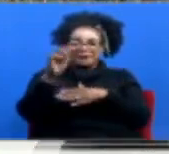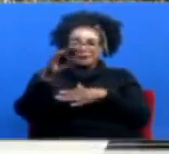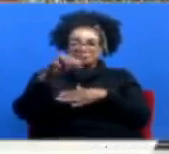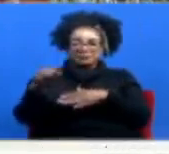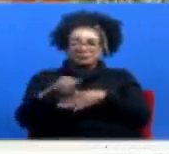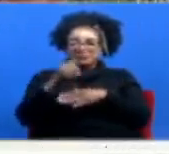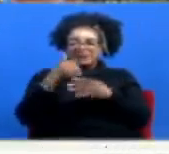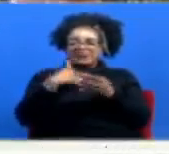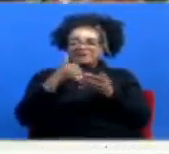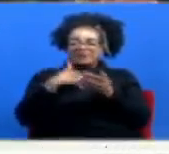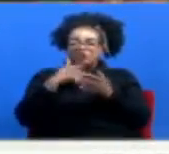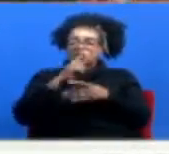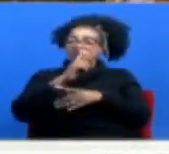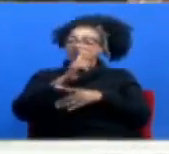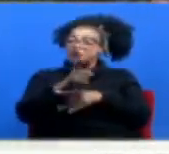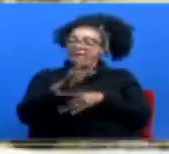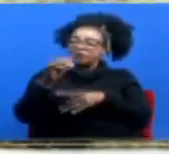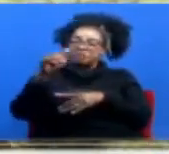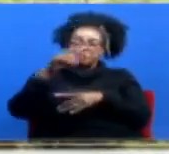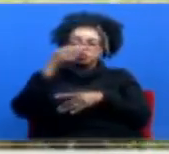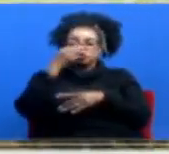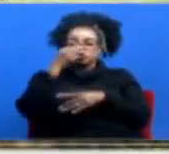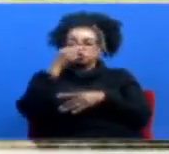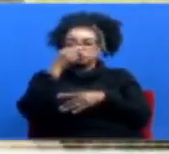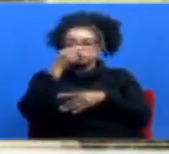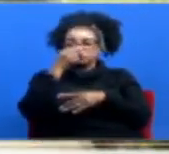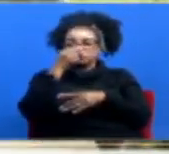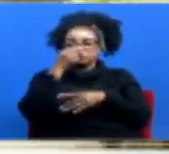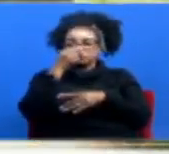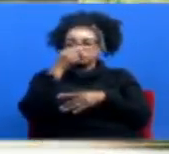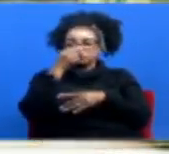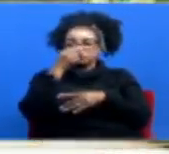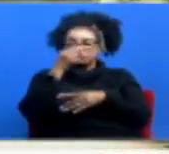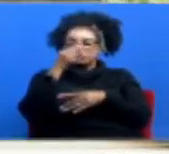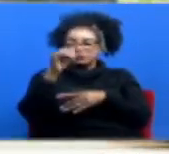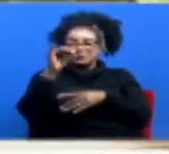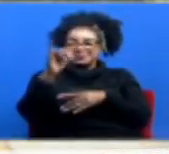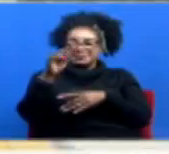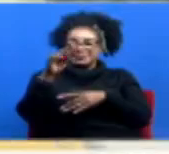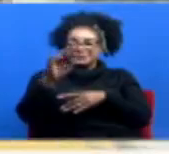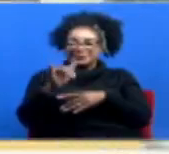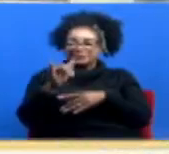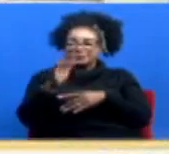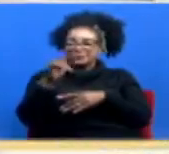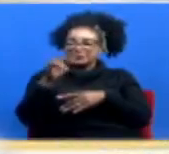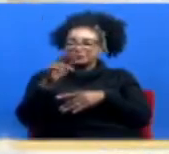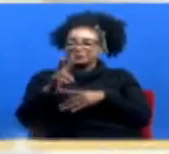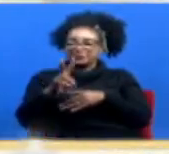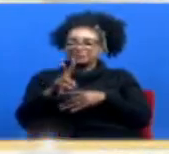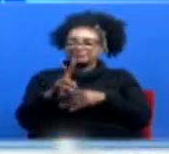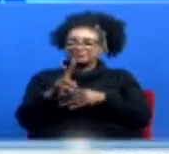a directive from President William Ruto. Sydney Chazima, NTV.